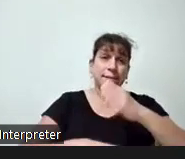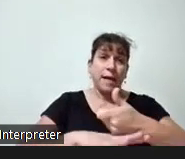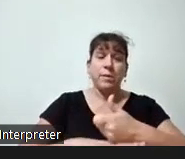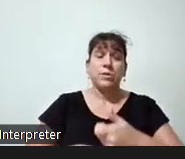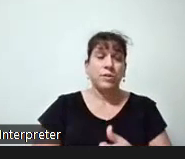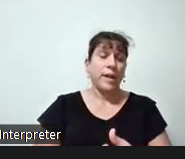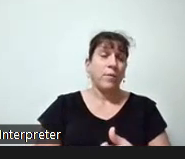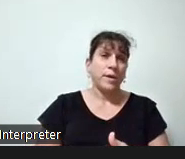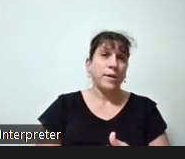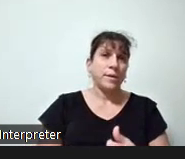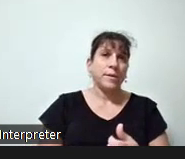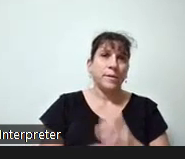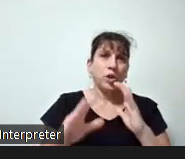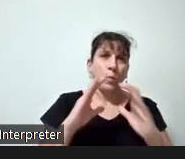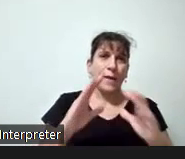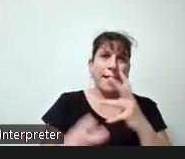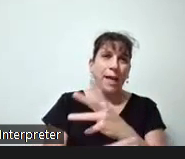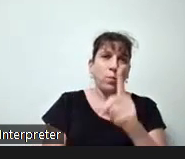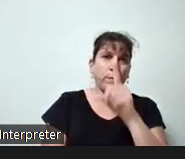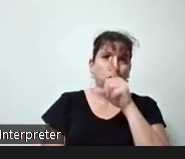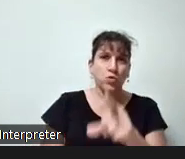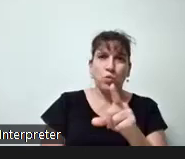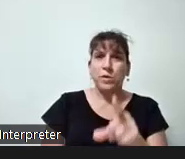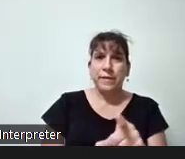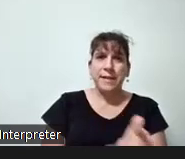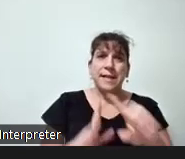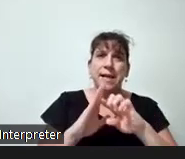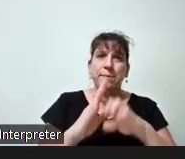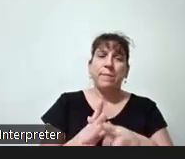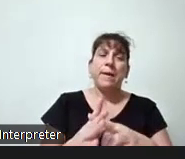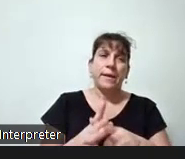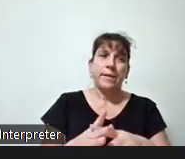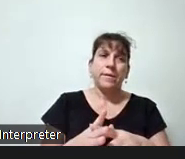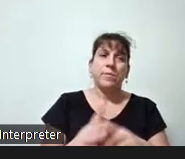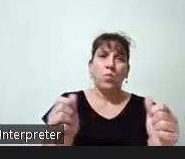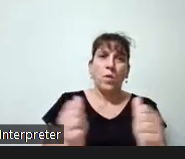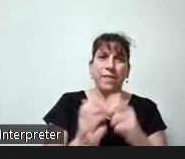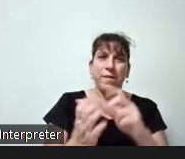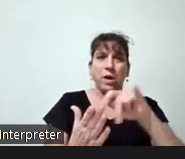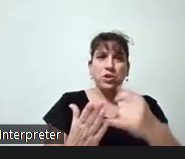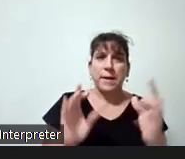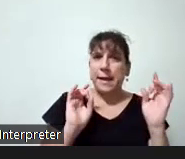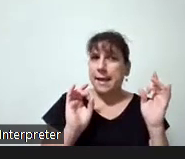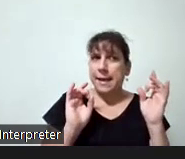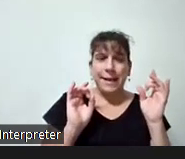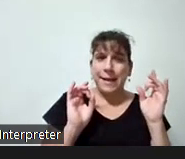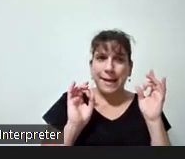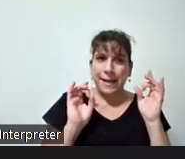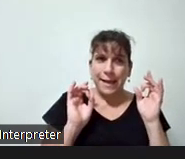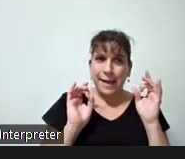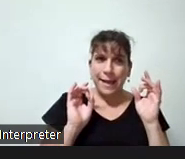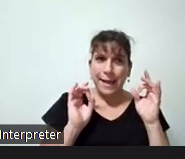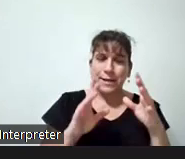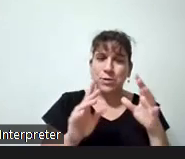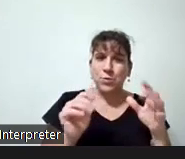they would communicate it and we will make sure that that is implemented within the project. I hate to, kind of beat around that.